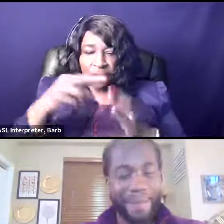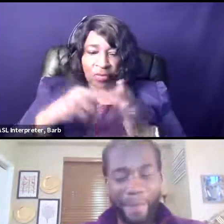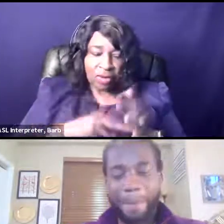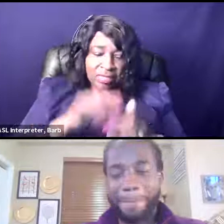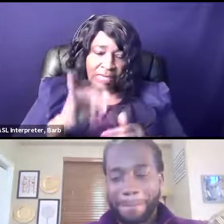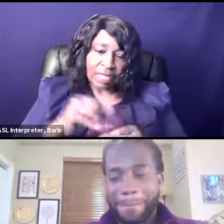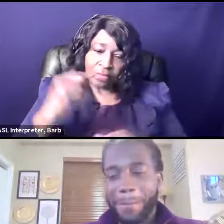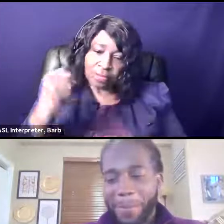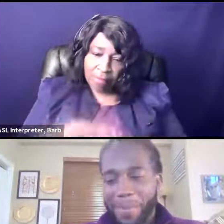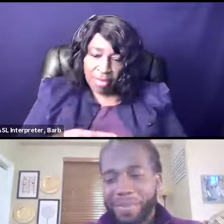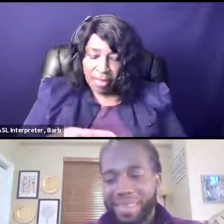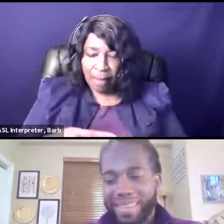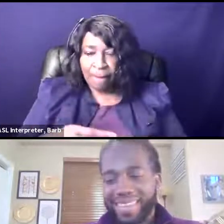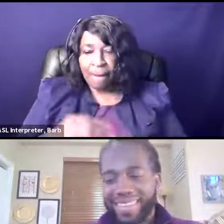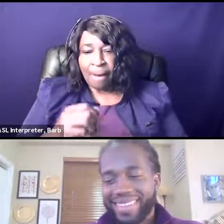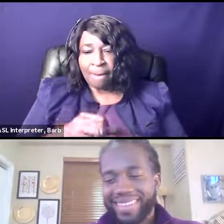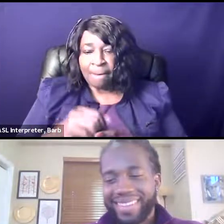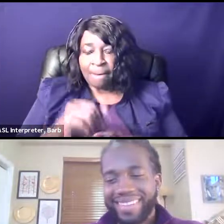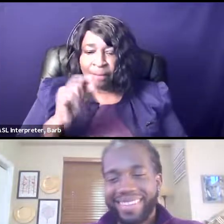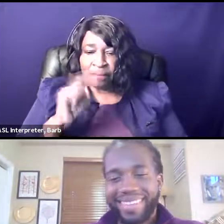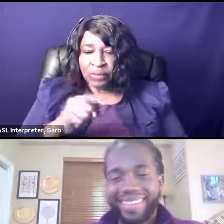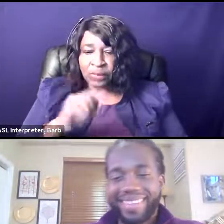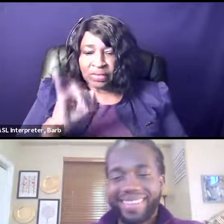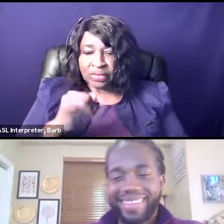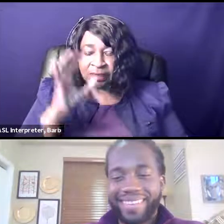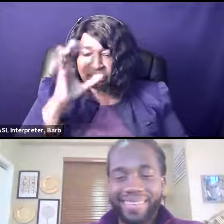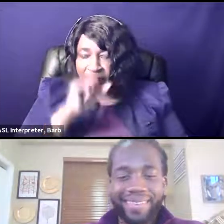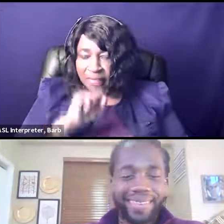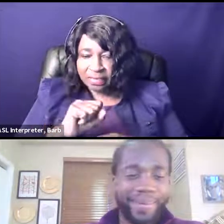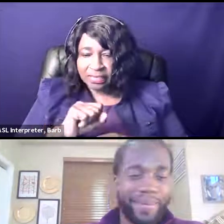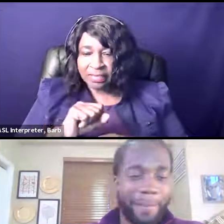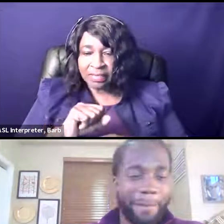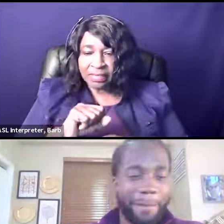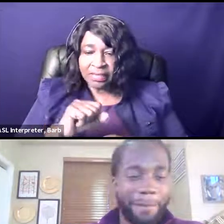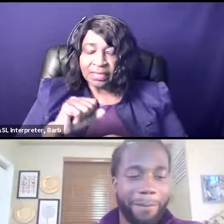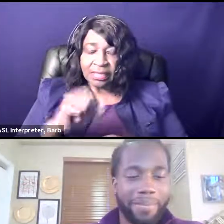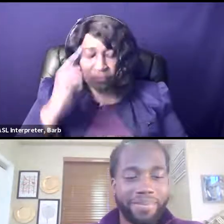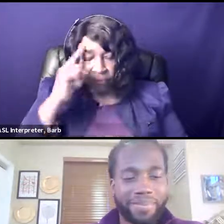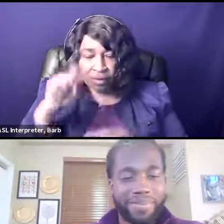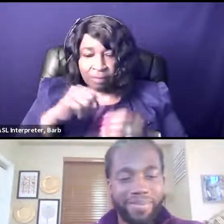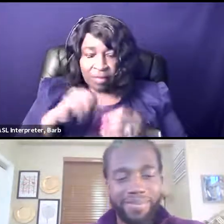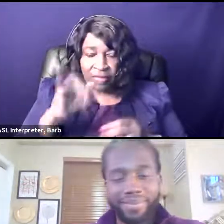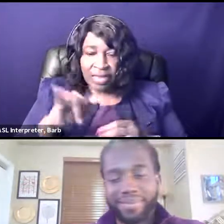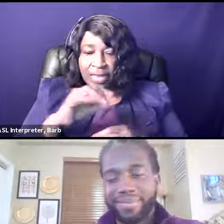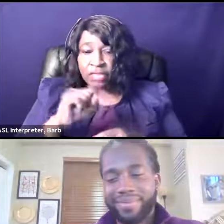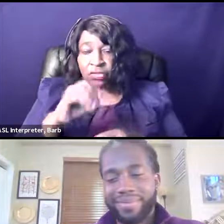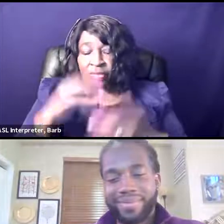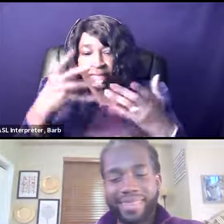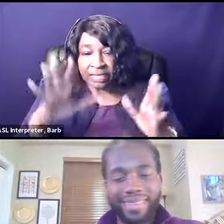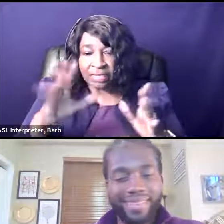bad. You just should have stayed woke and thought about that. And